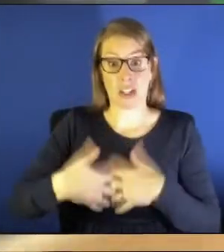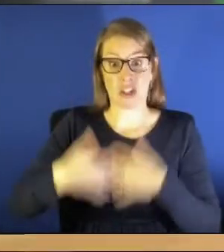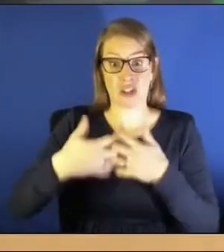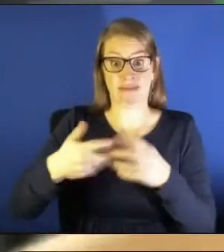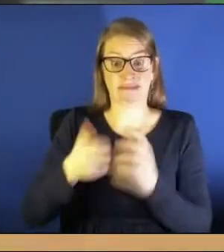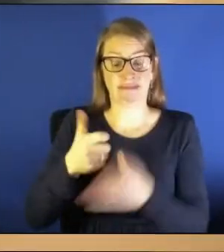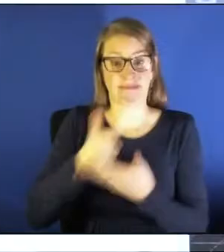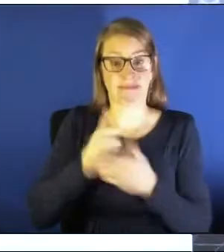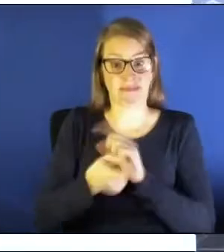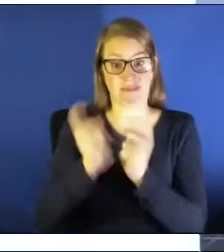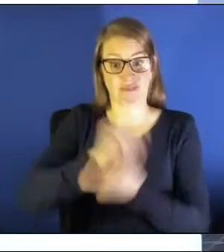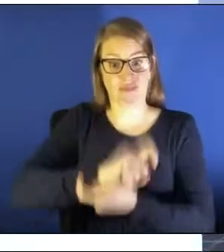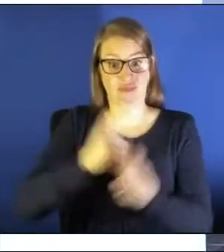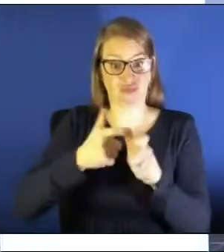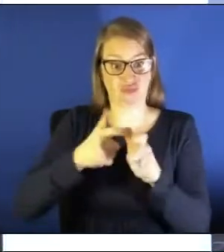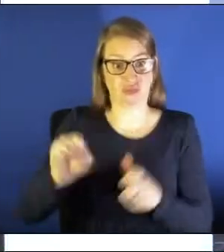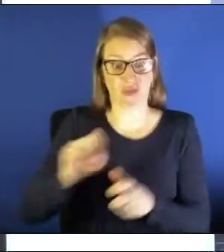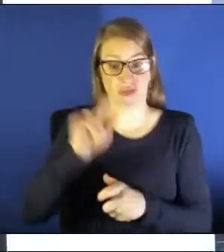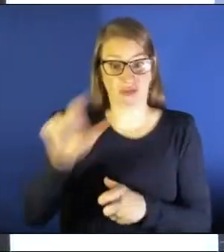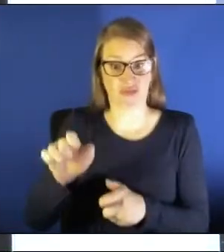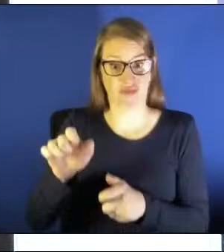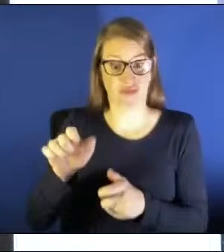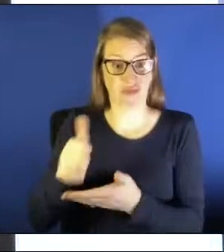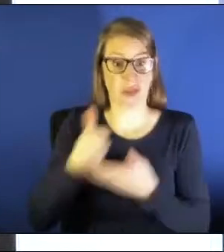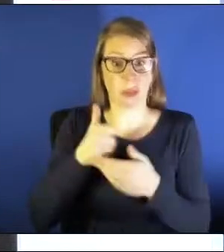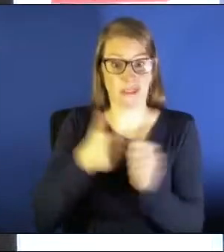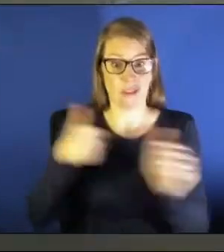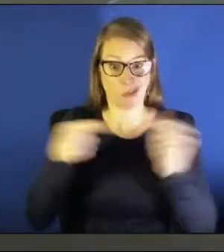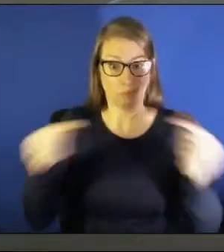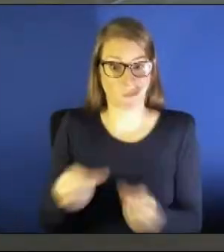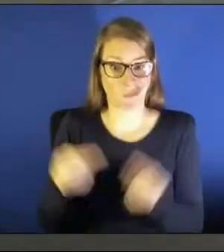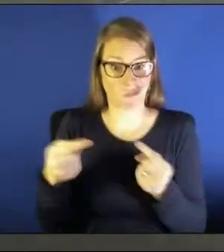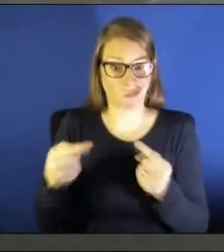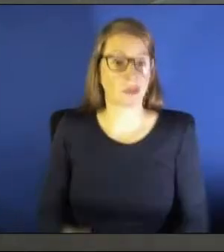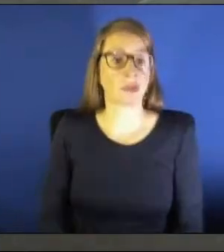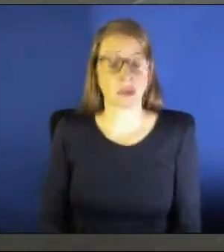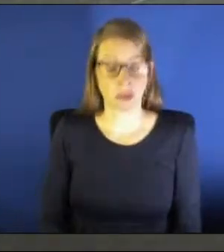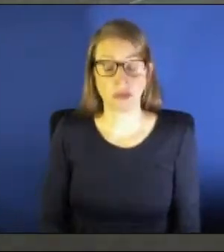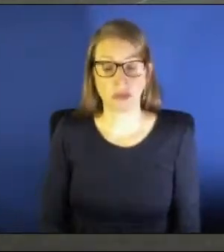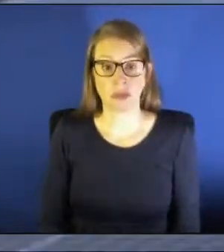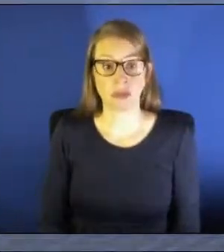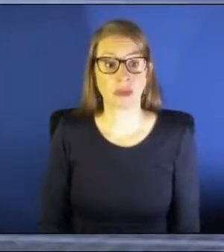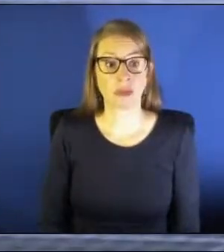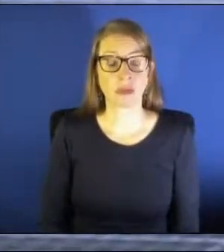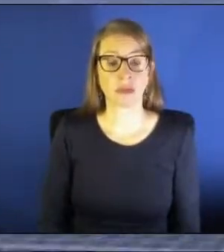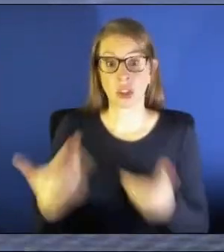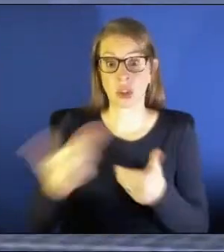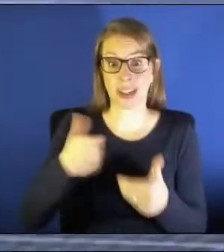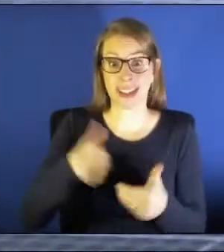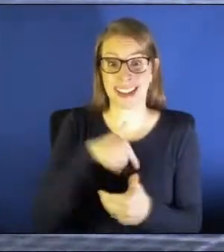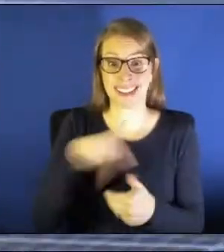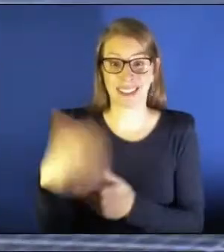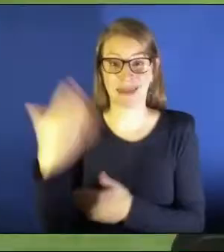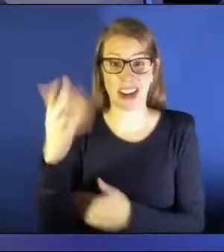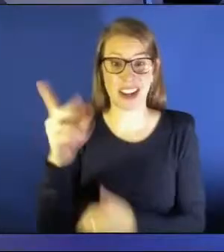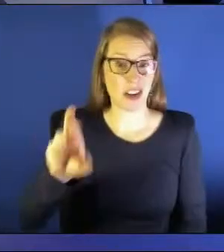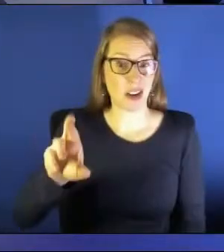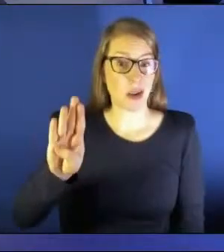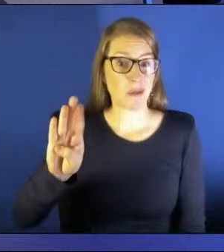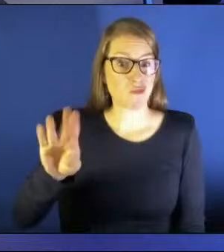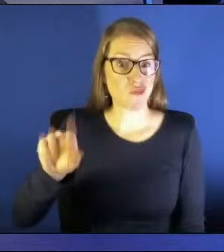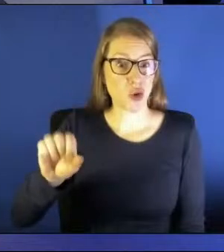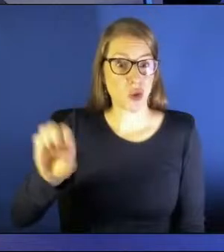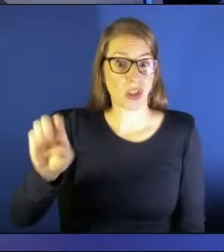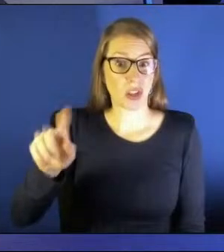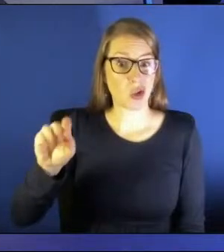injuries like sprains, shin splints, and hamstring injuries. Joining us here in studio this morning is Dr. Bruce Tobey, former chair